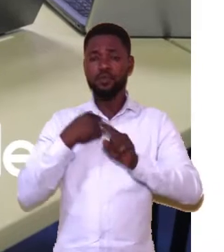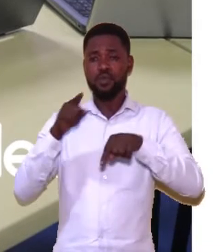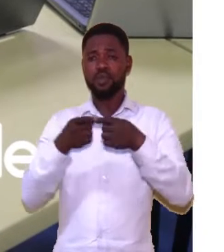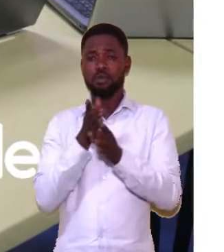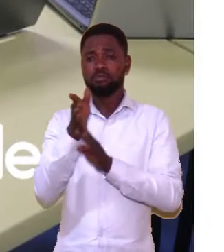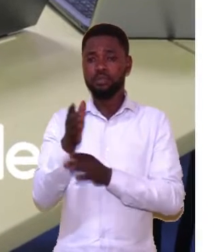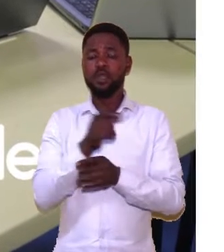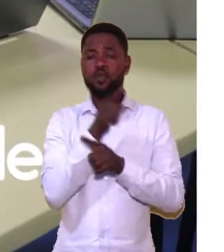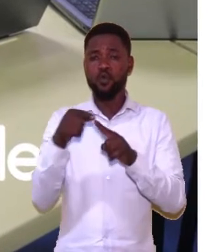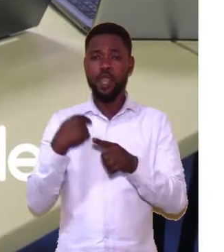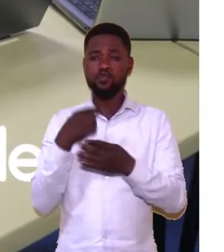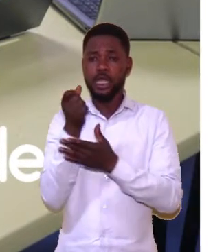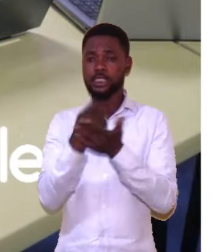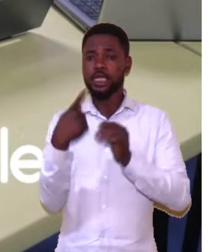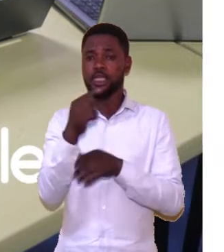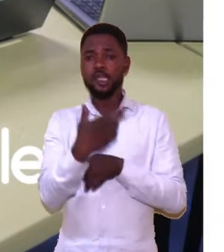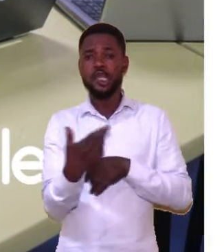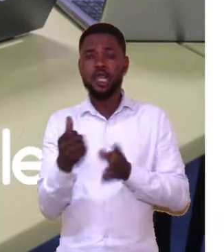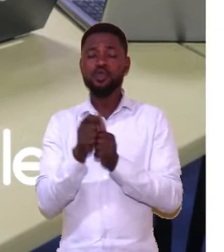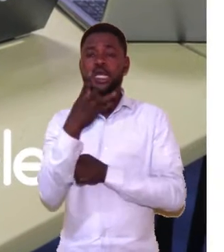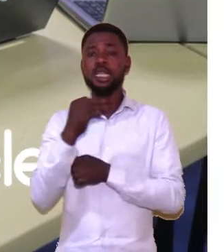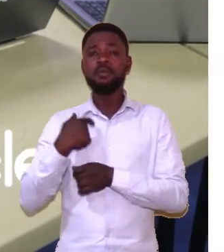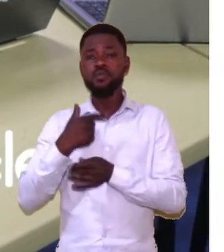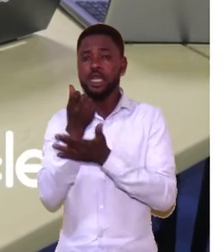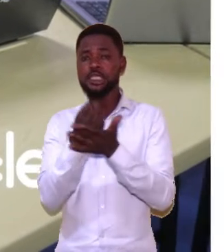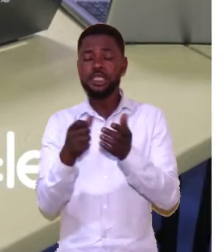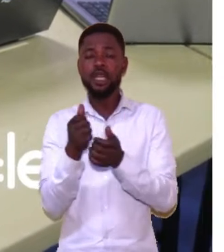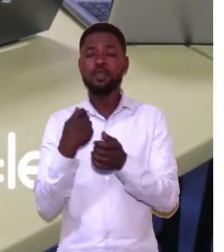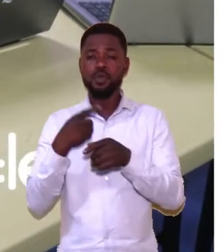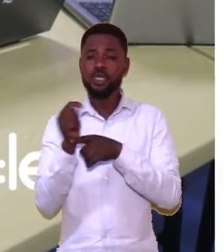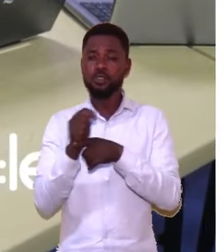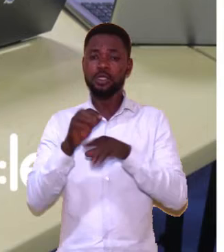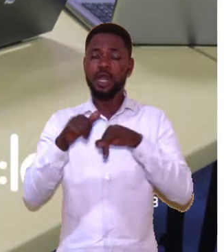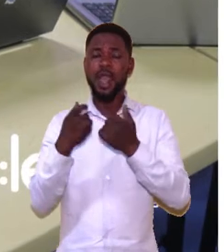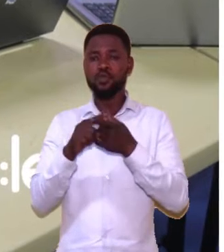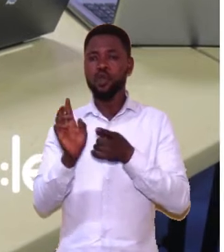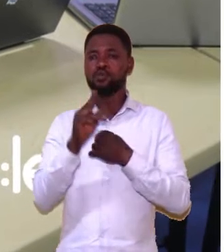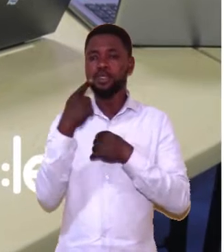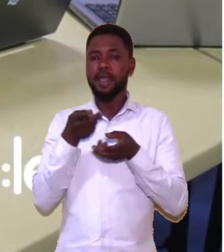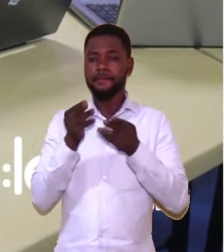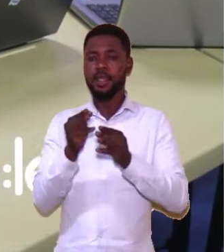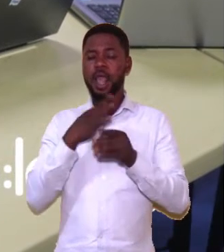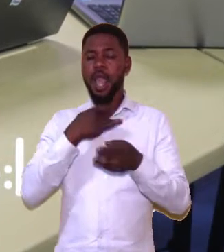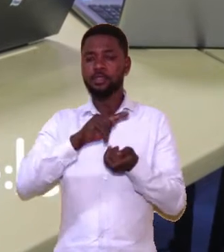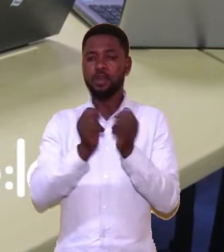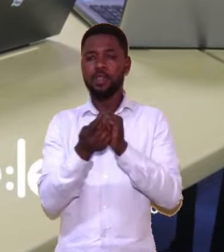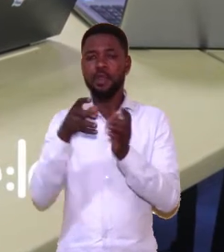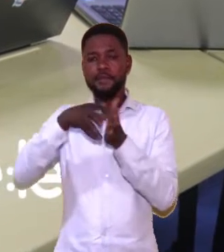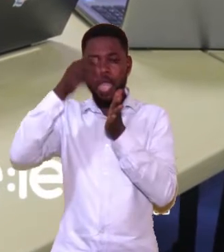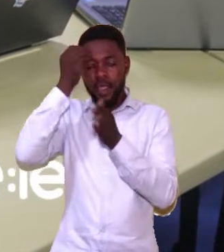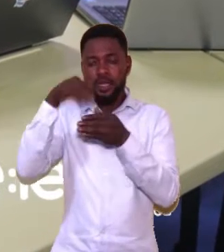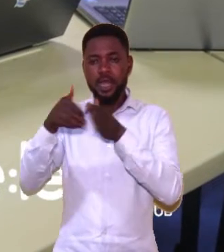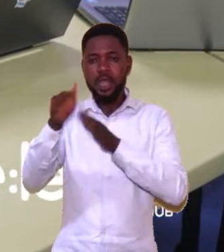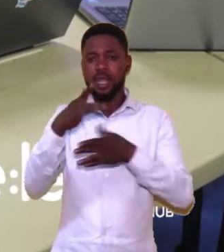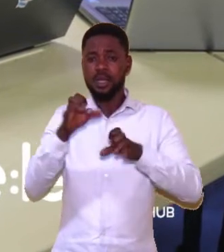go there periodically where we share the resources with them. And then we train them on how to use the methodology and transform